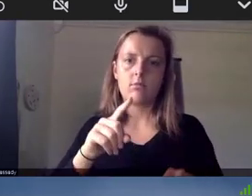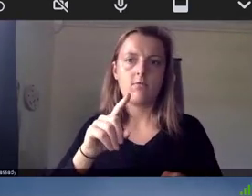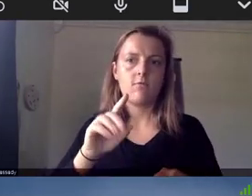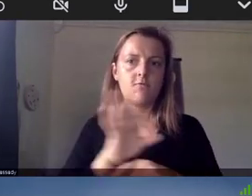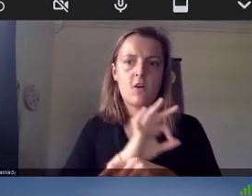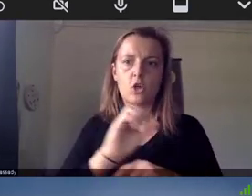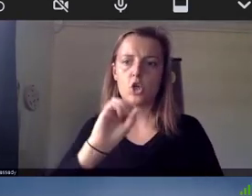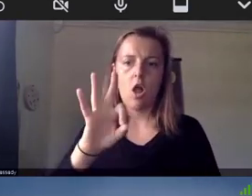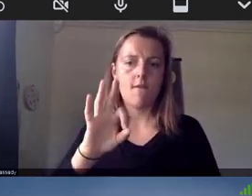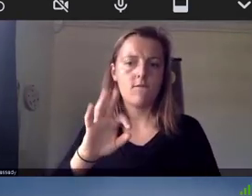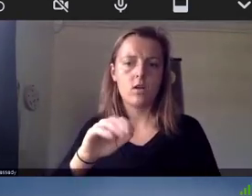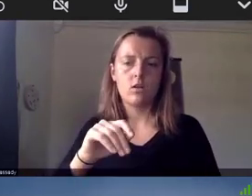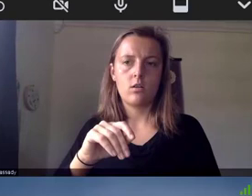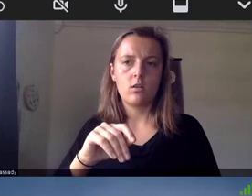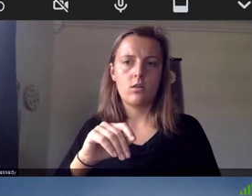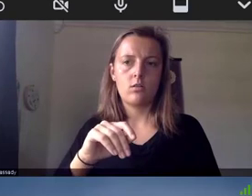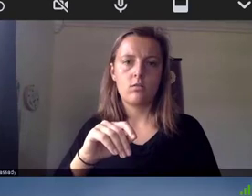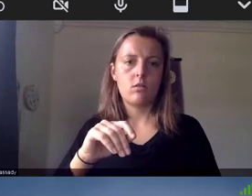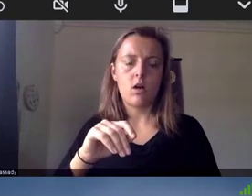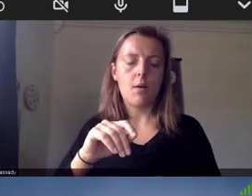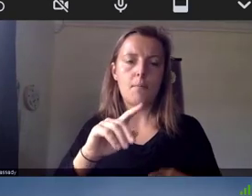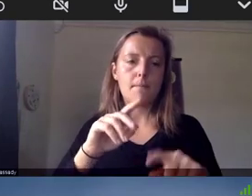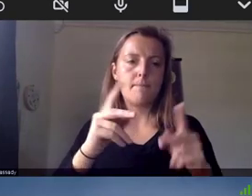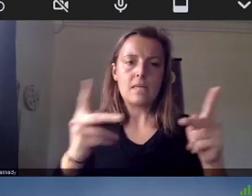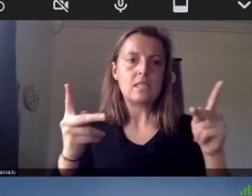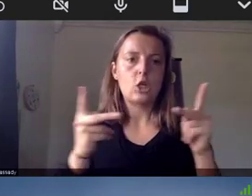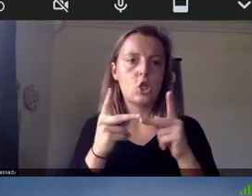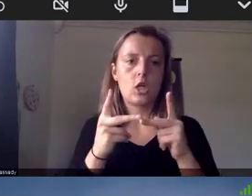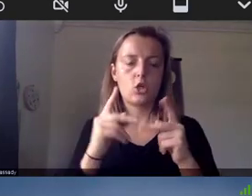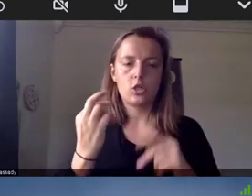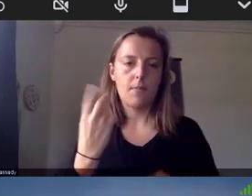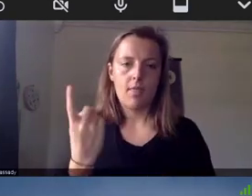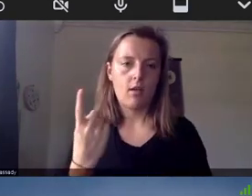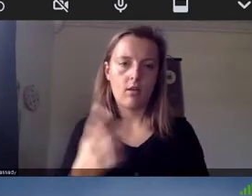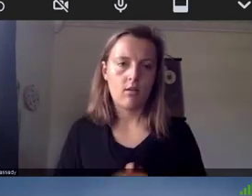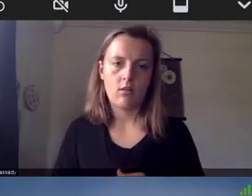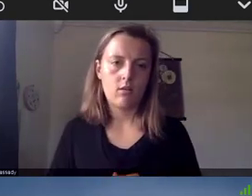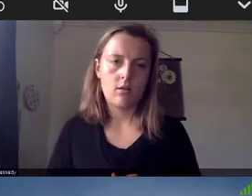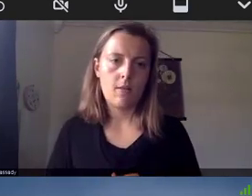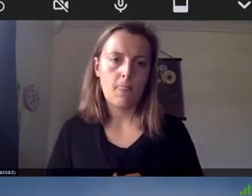or something, theta, if it was a round pipe.